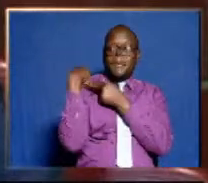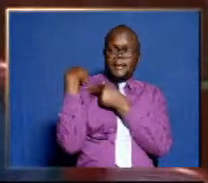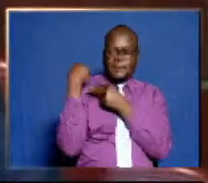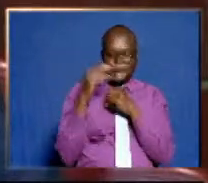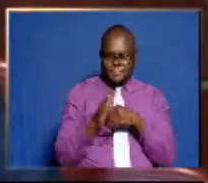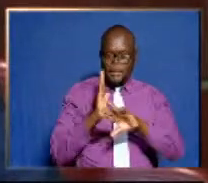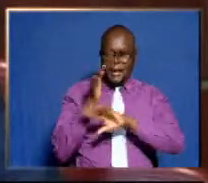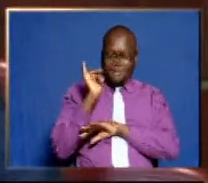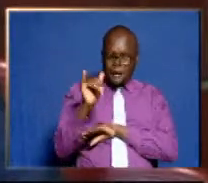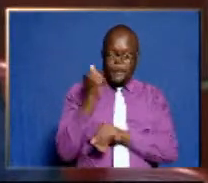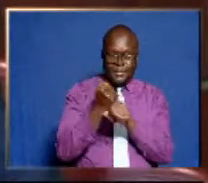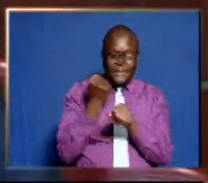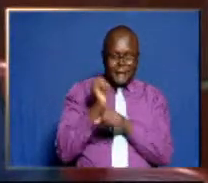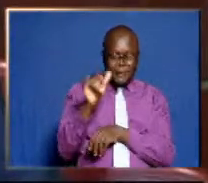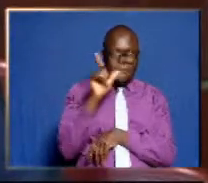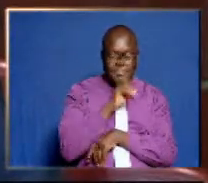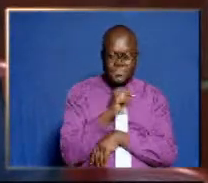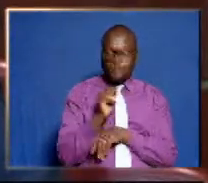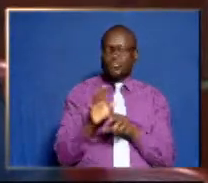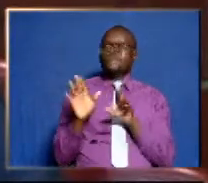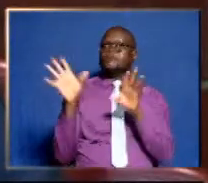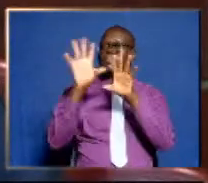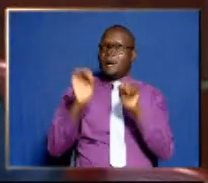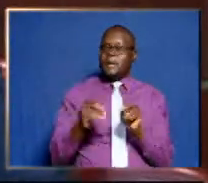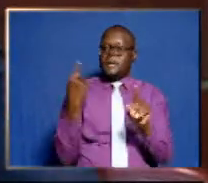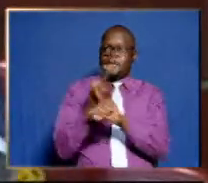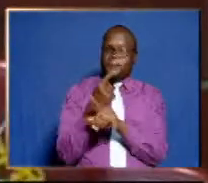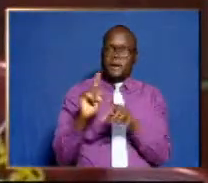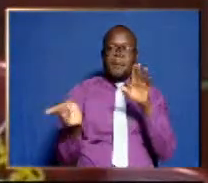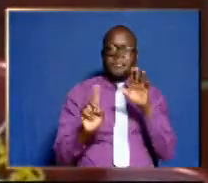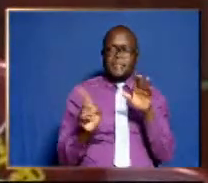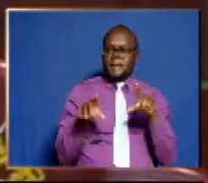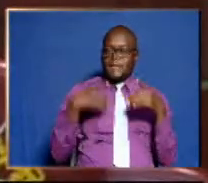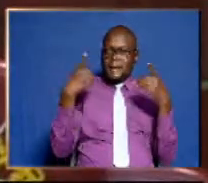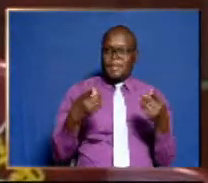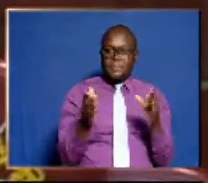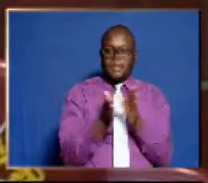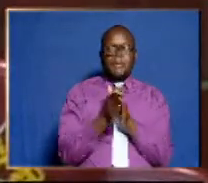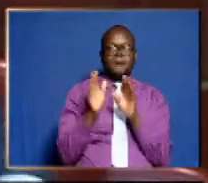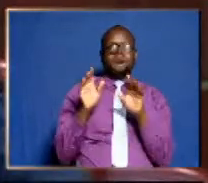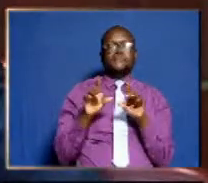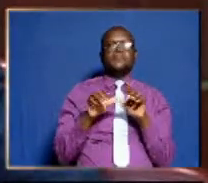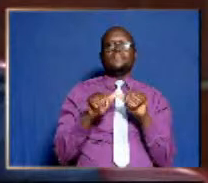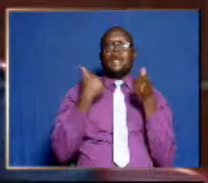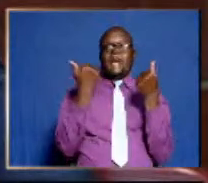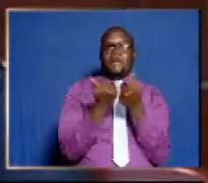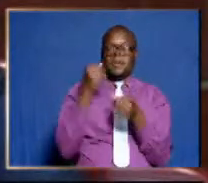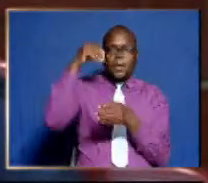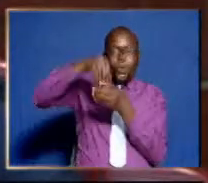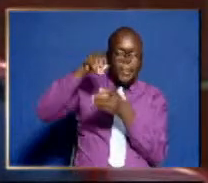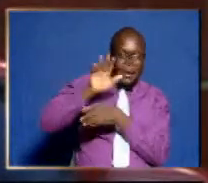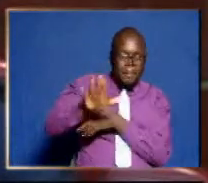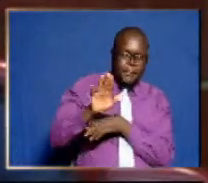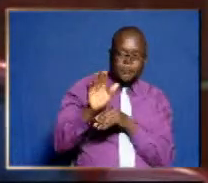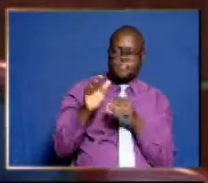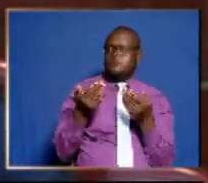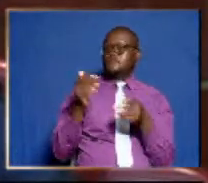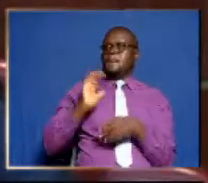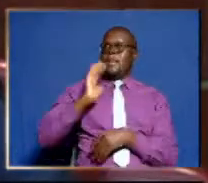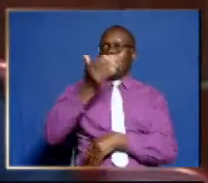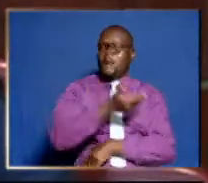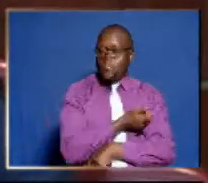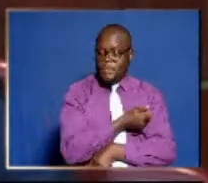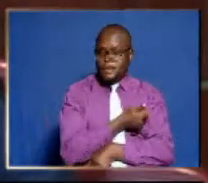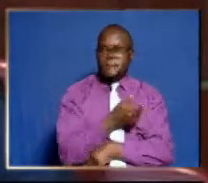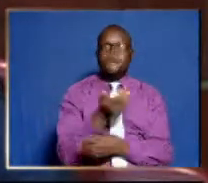After reviewing the budgets of the various ministries, departments, and agencies within their purview, the departmental committees